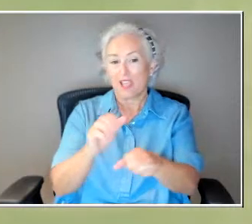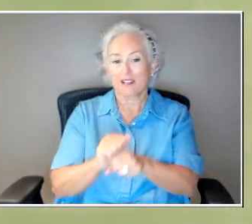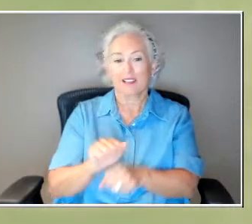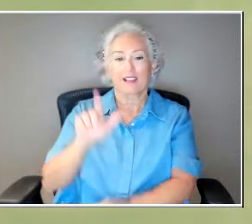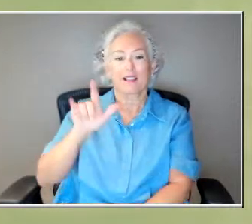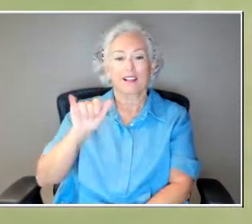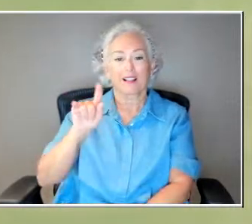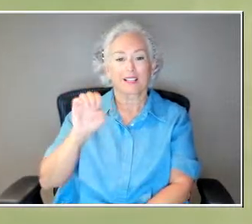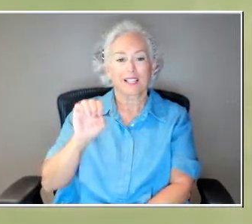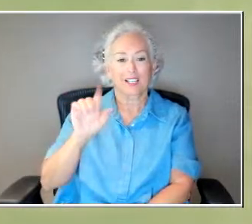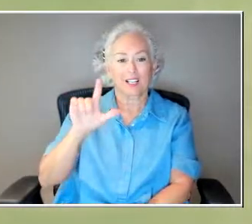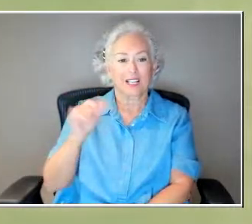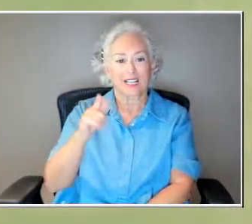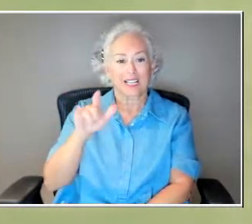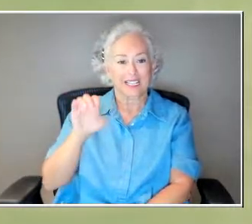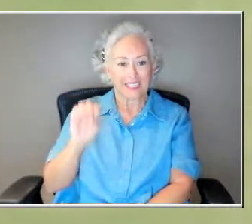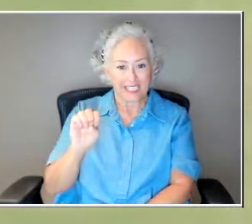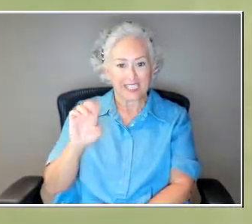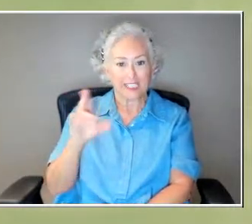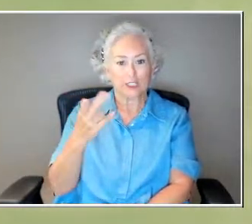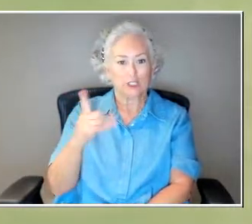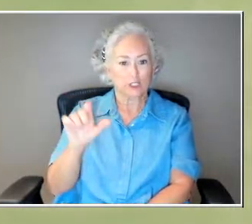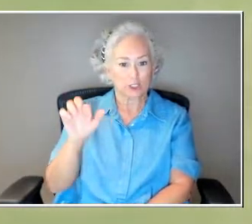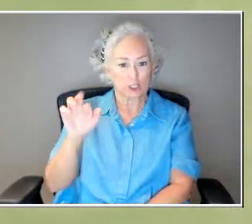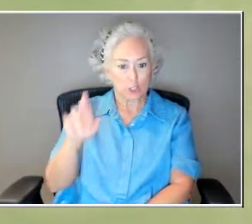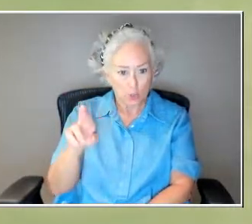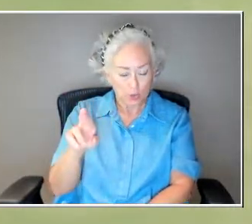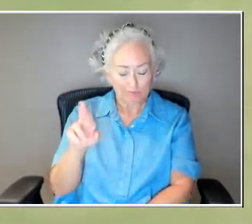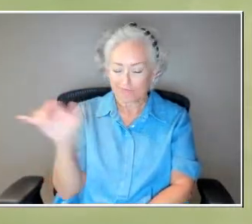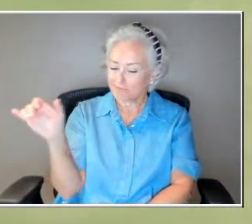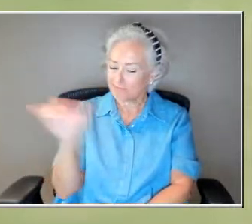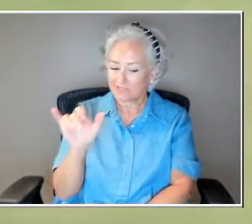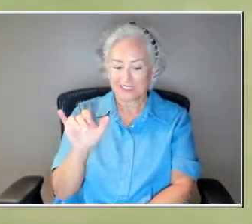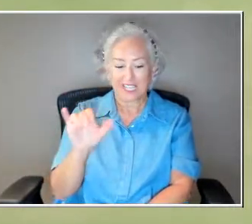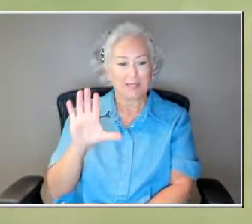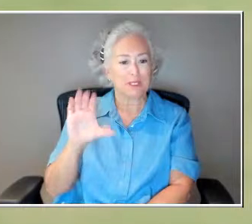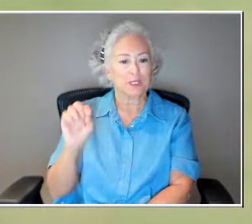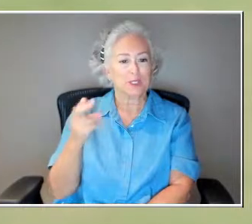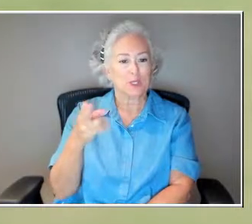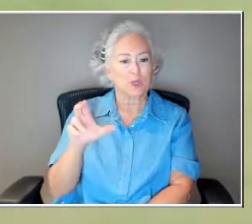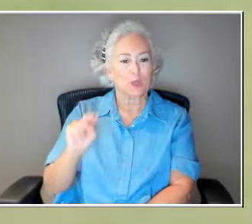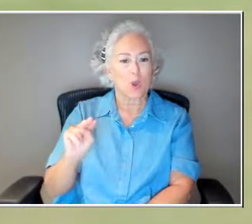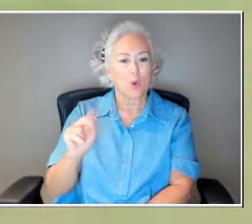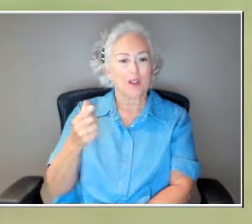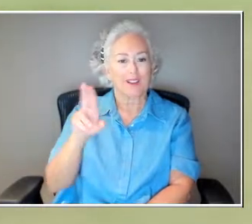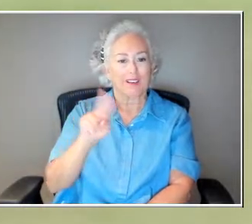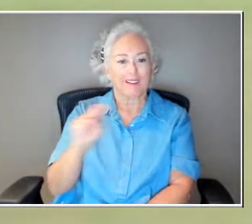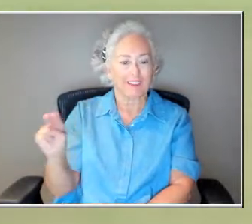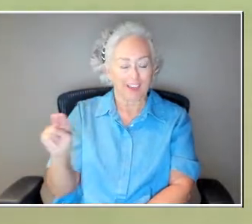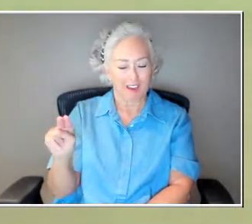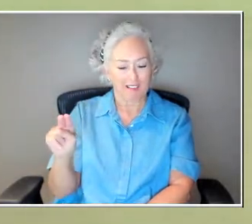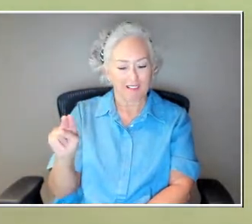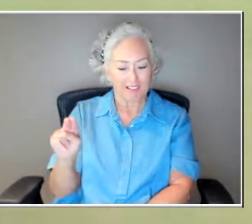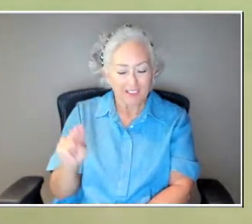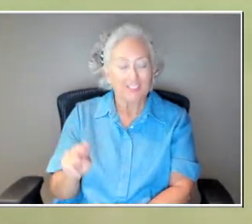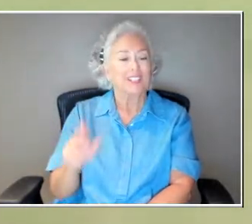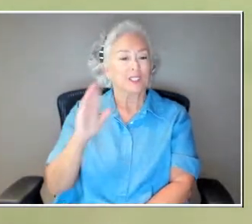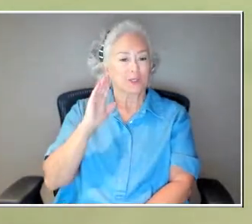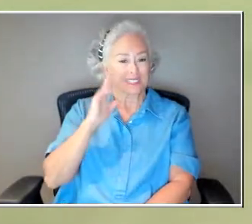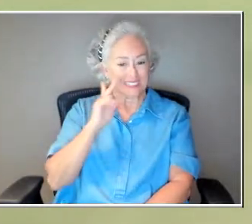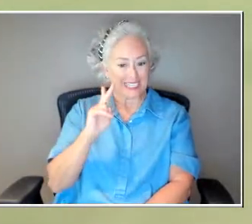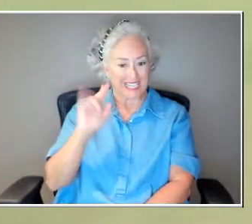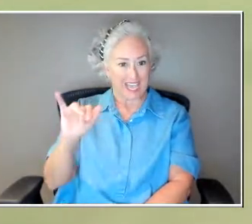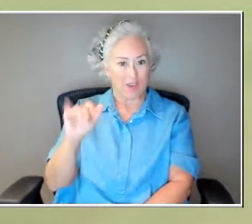as Cohen Gunn. Something's got to give. Janine Kiesling shows us how the athlete felt his shoulder pop and